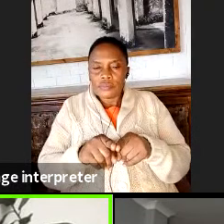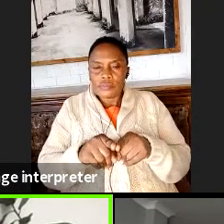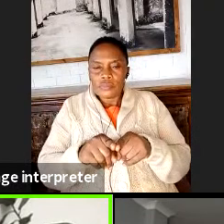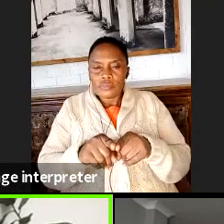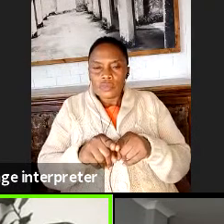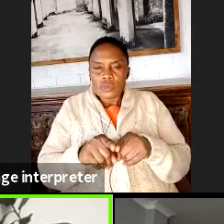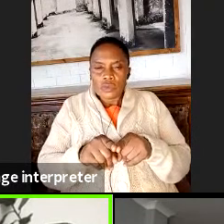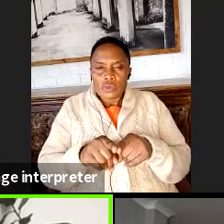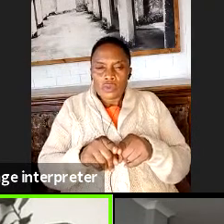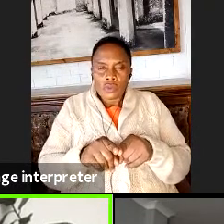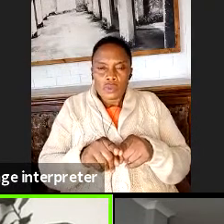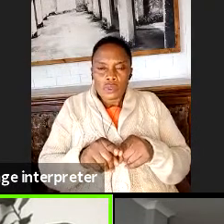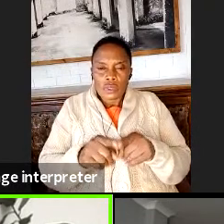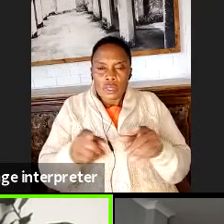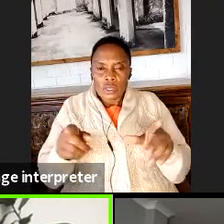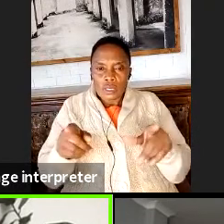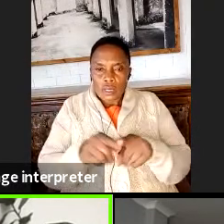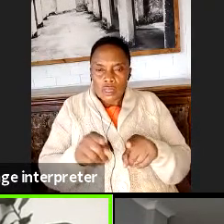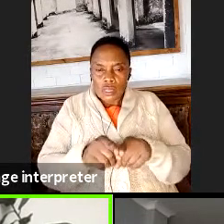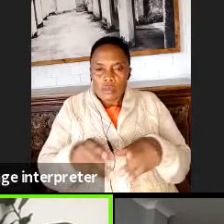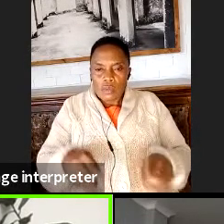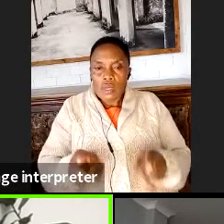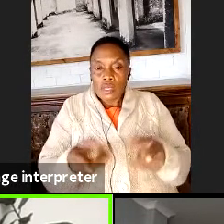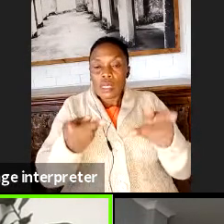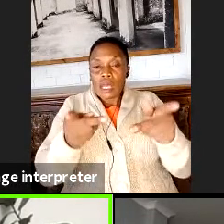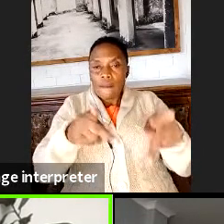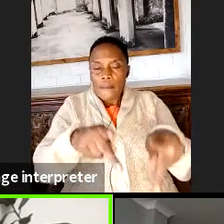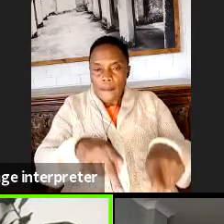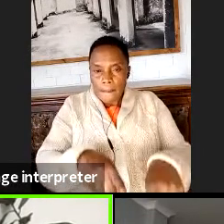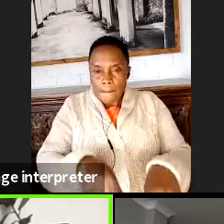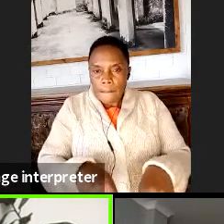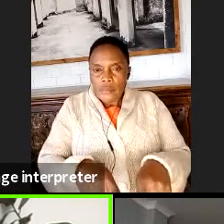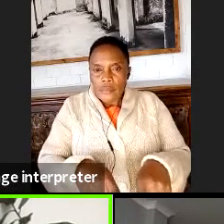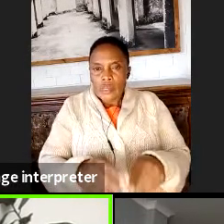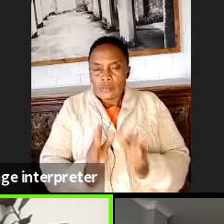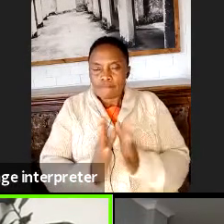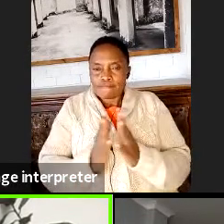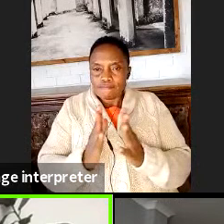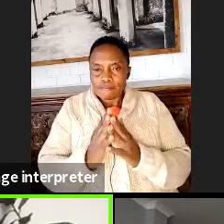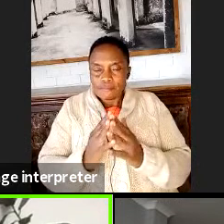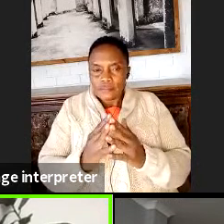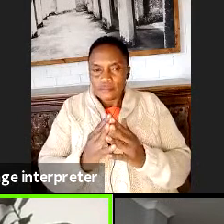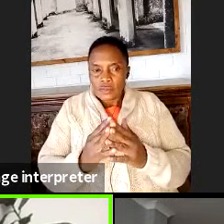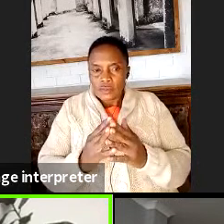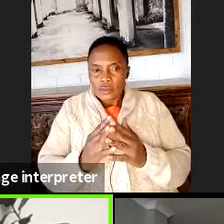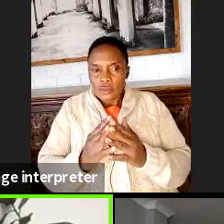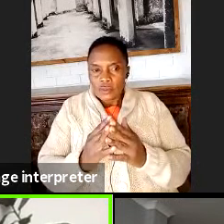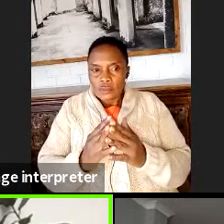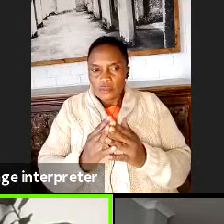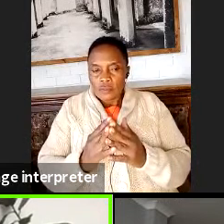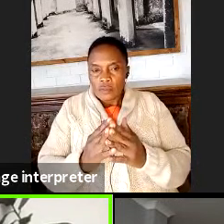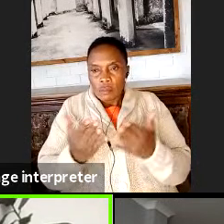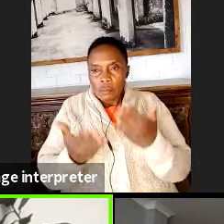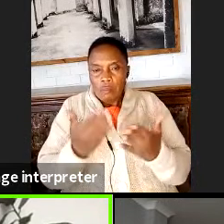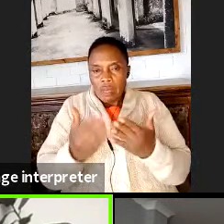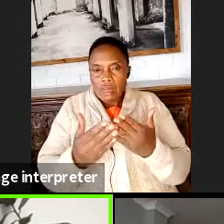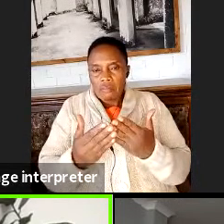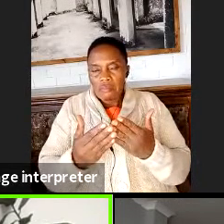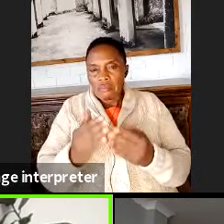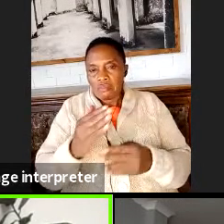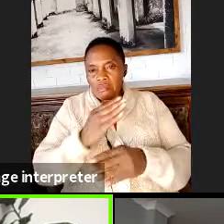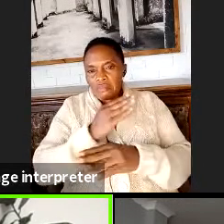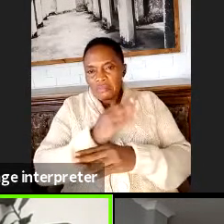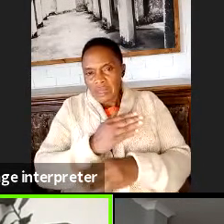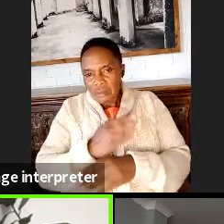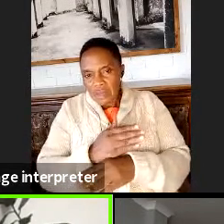doing. And this is what's been happening quite excitingly in Namibia, the Gambia,